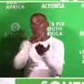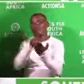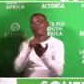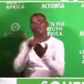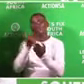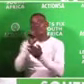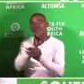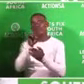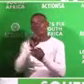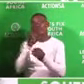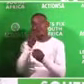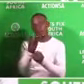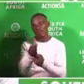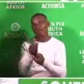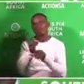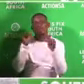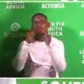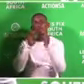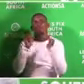community.